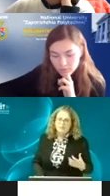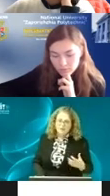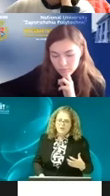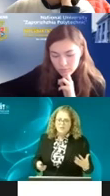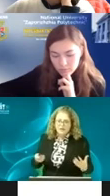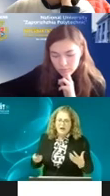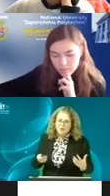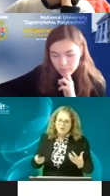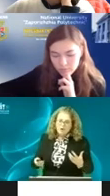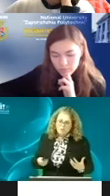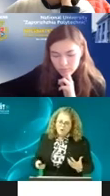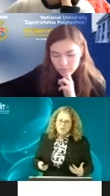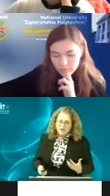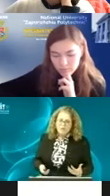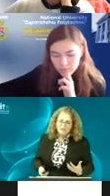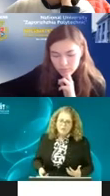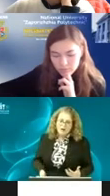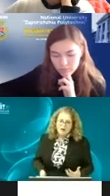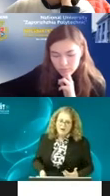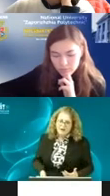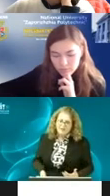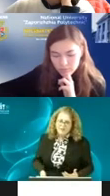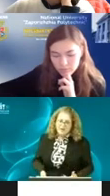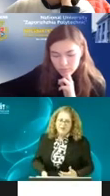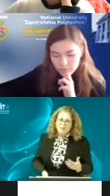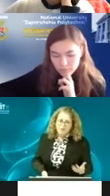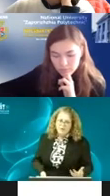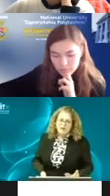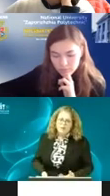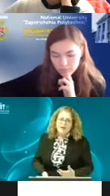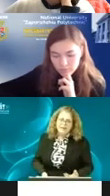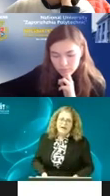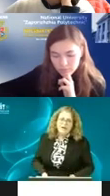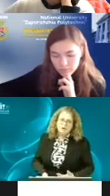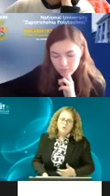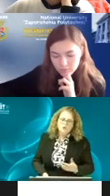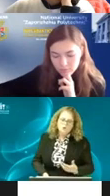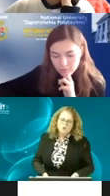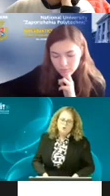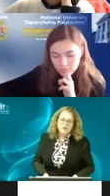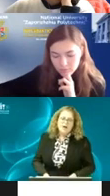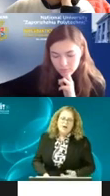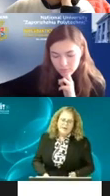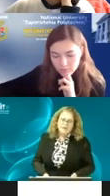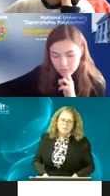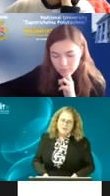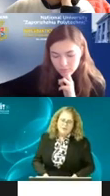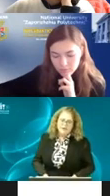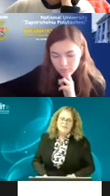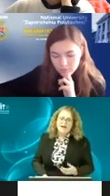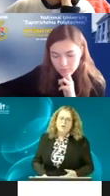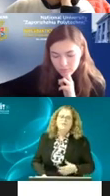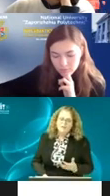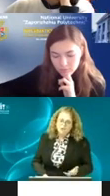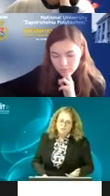time, we need to see how we merge them into our life. And there are more examples. Alexa, I don't want two shoes added to my shopping